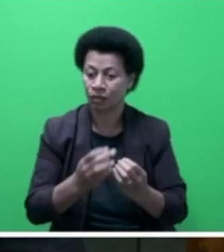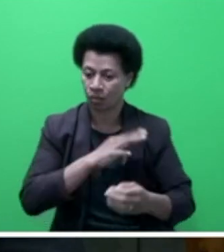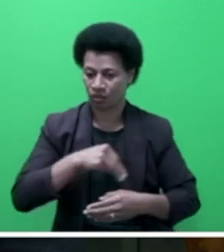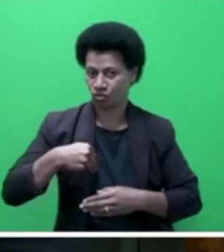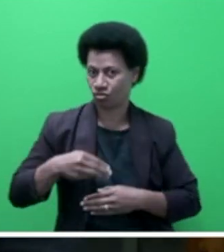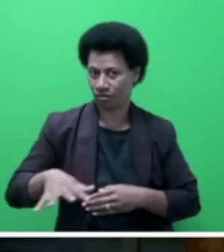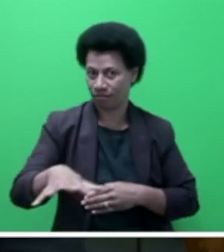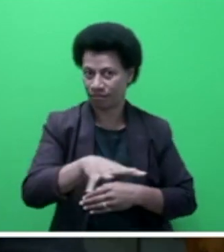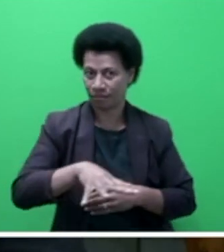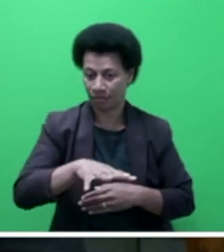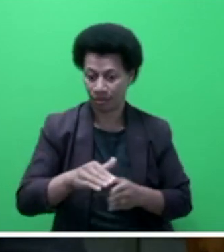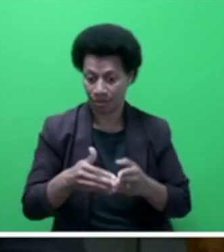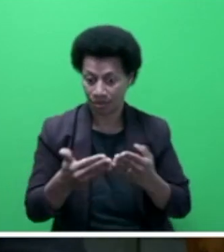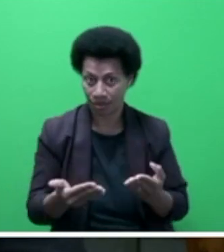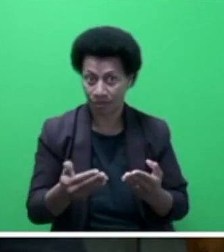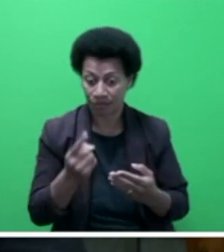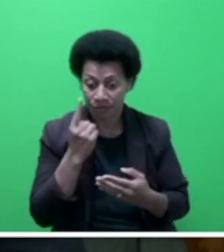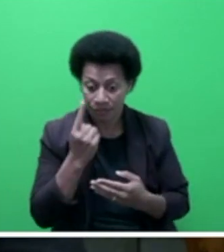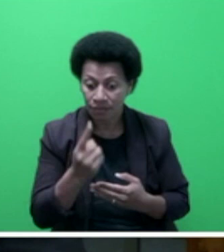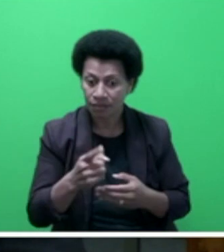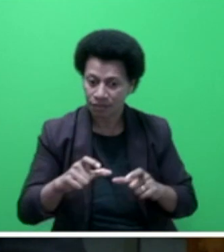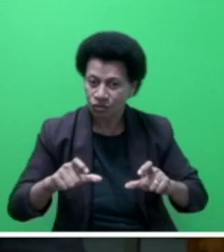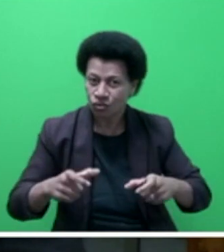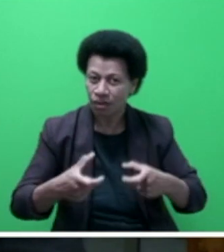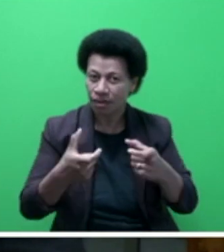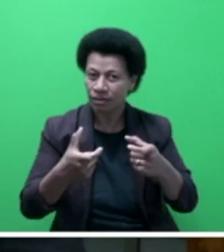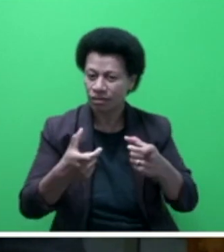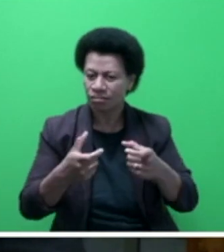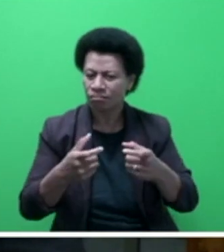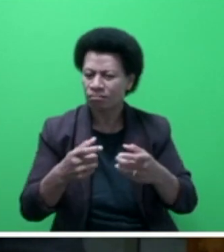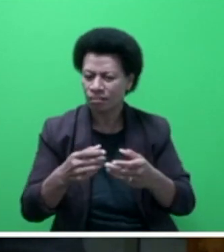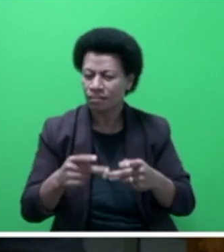achievements made to date, as well as the remaining challenges, and will provide